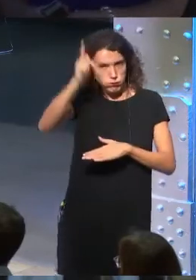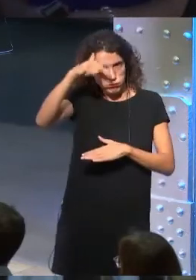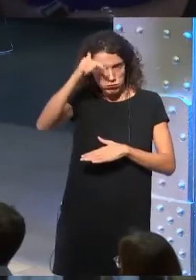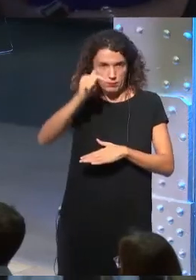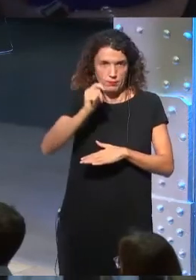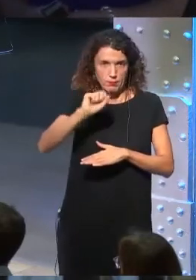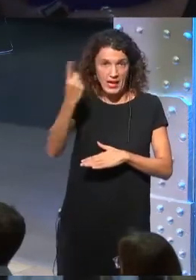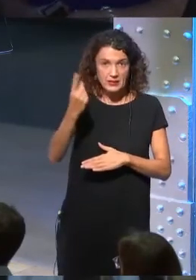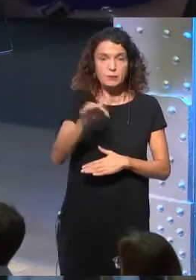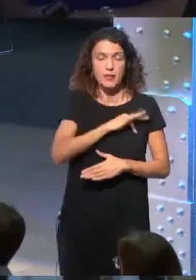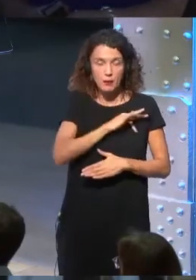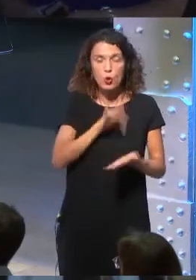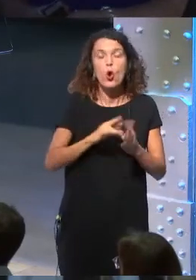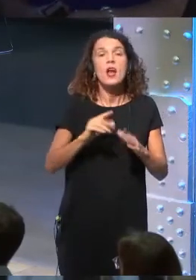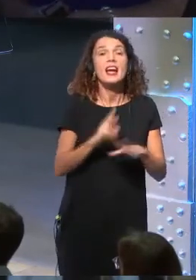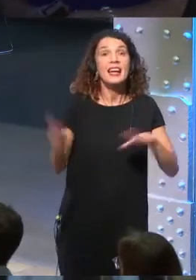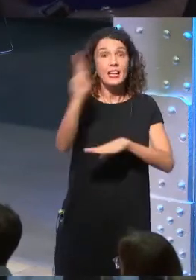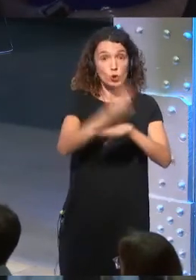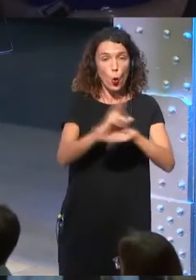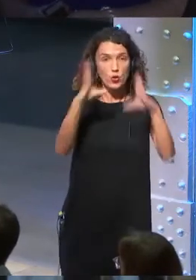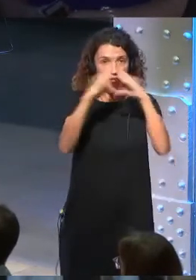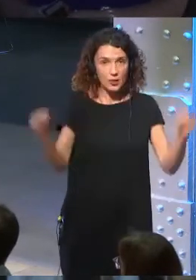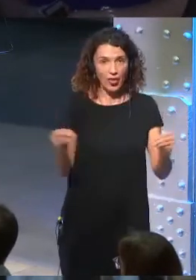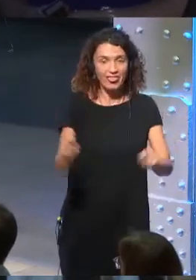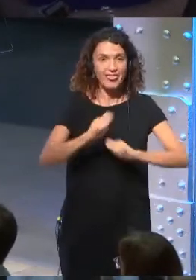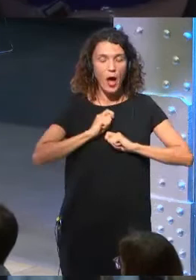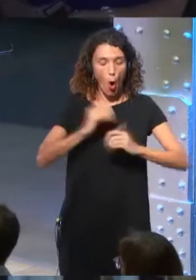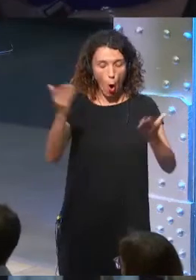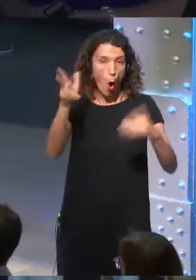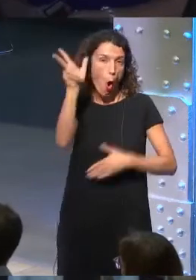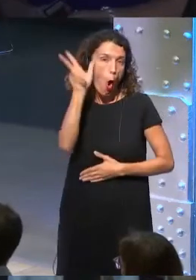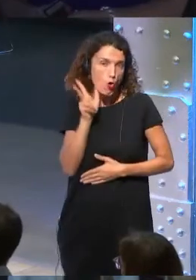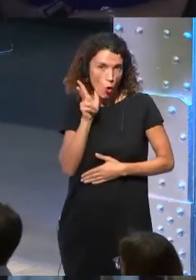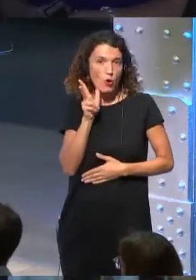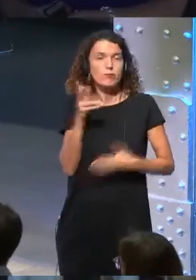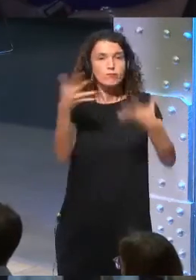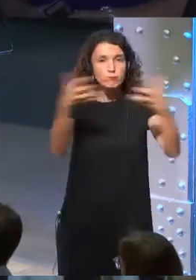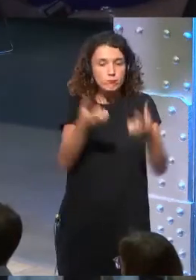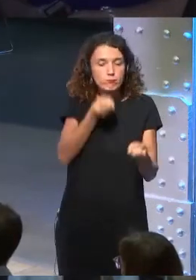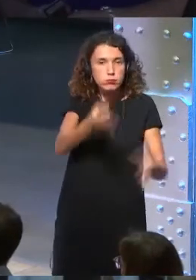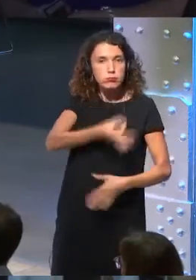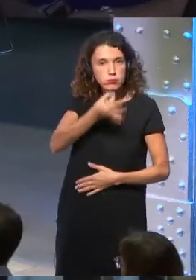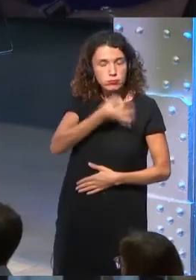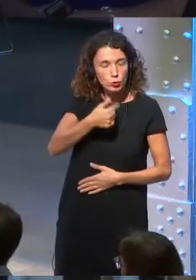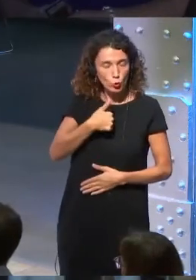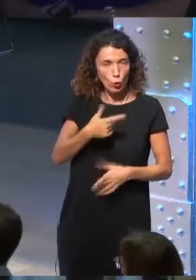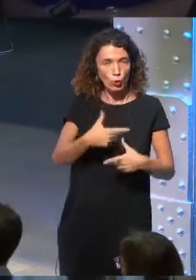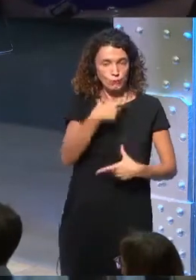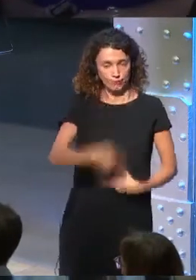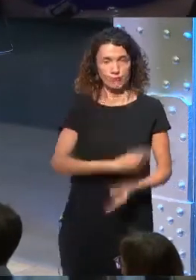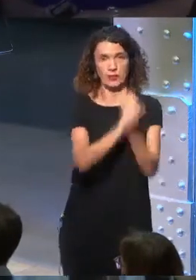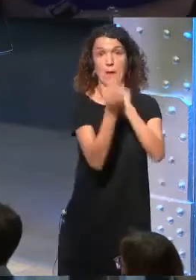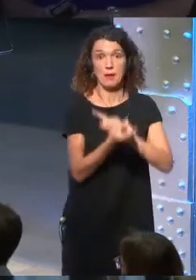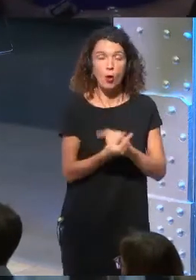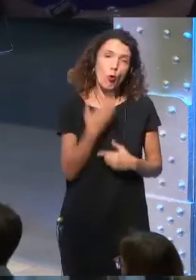academic world. And the chancellor of the university gave me the big honor of pronouncing the Laudatio, and as